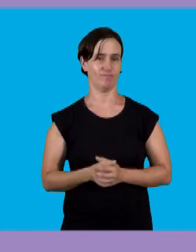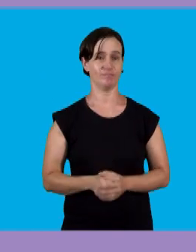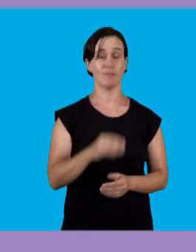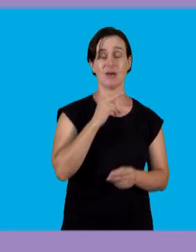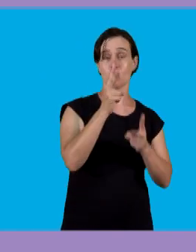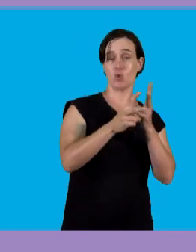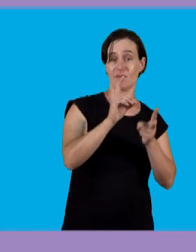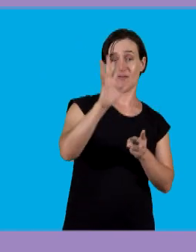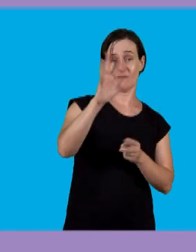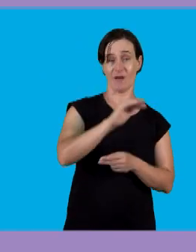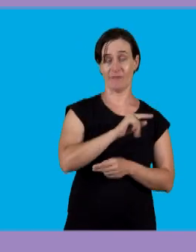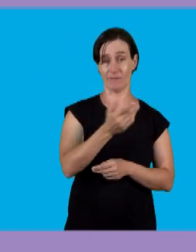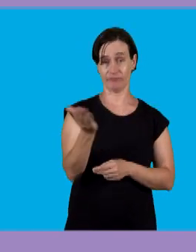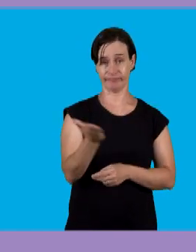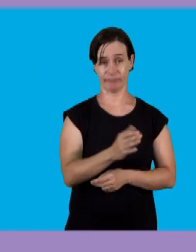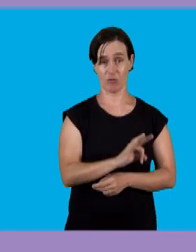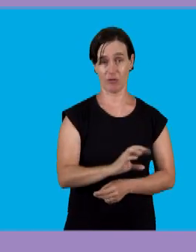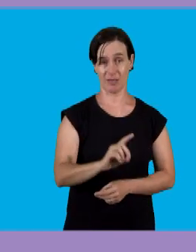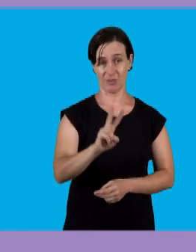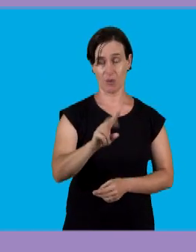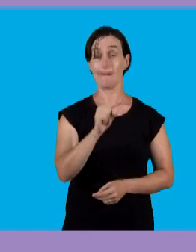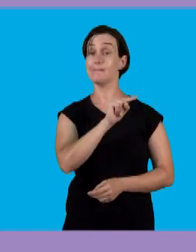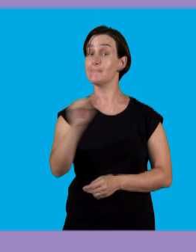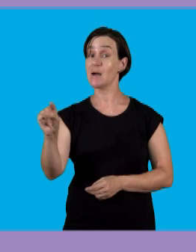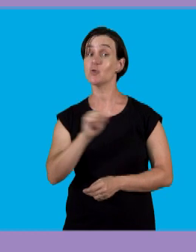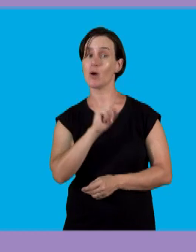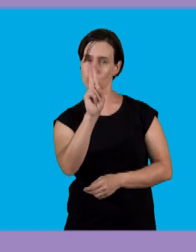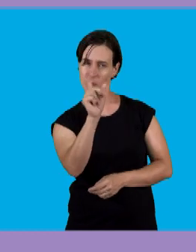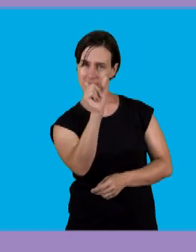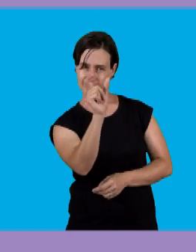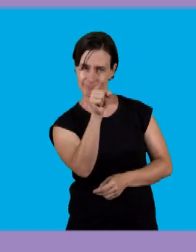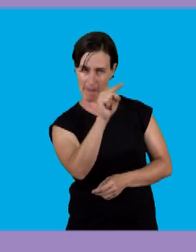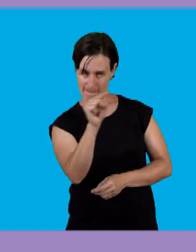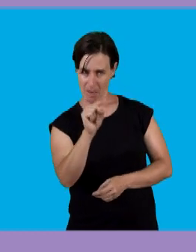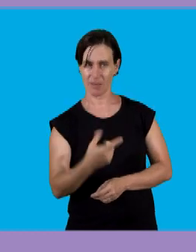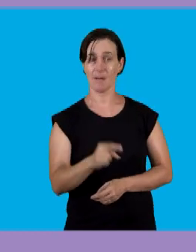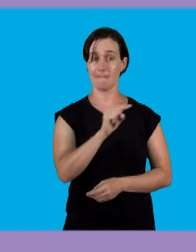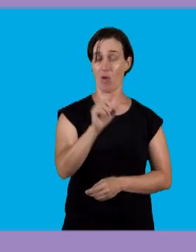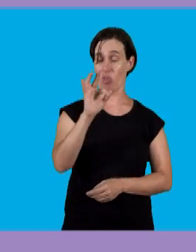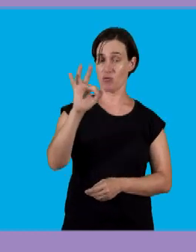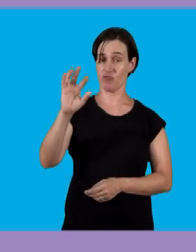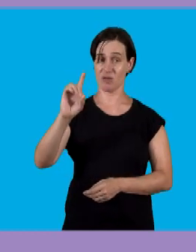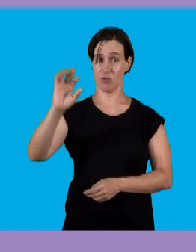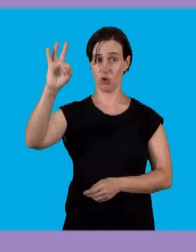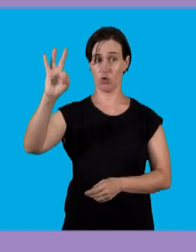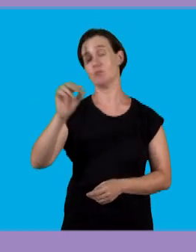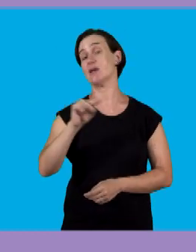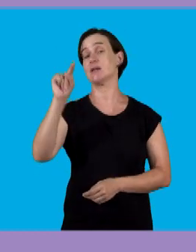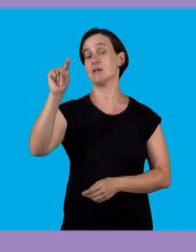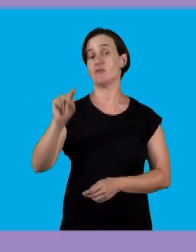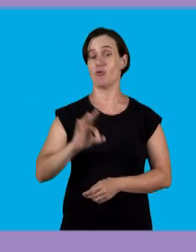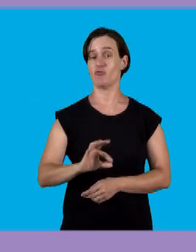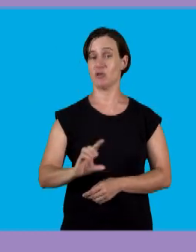squared minus, because we are subtracting in our trinomial, 33d cubed divided